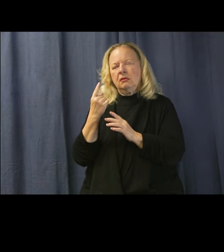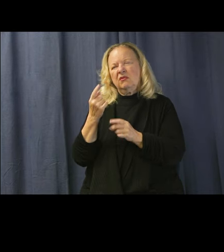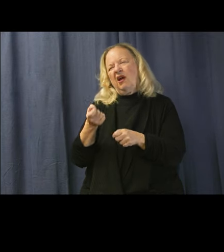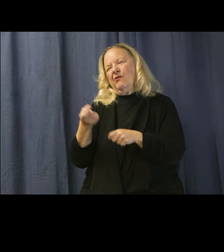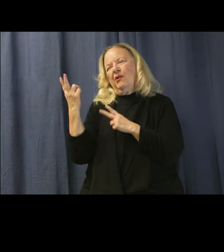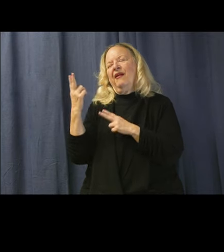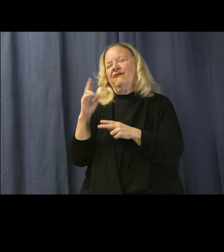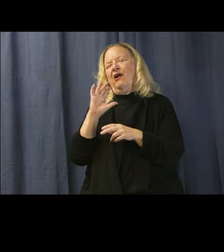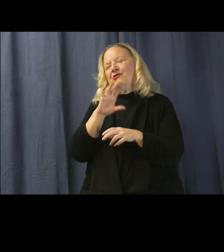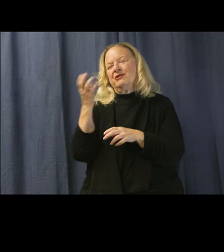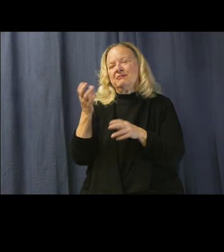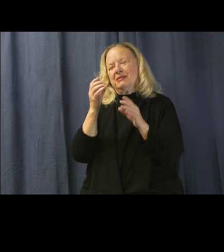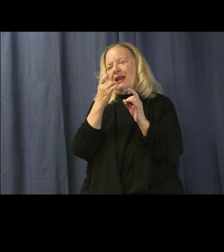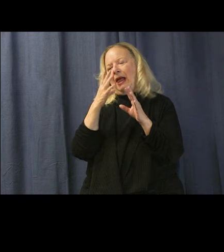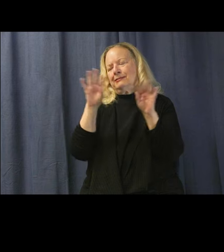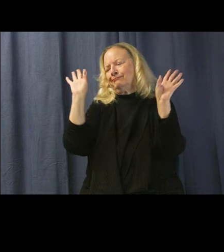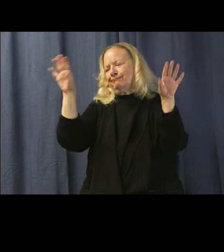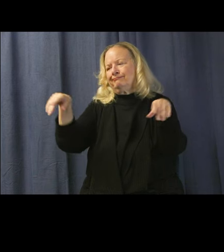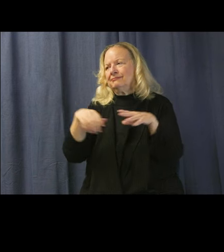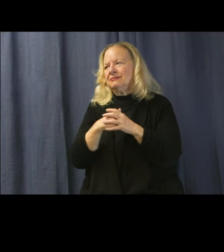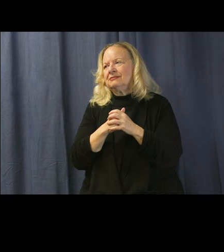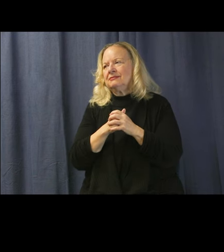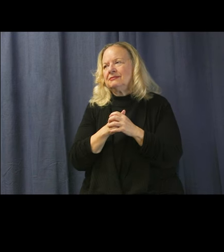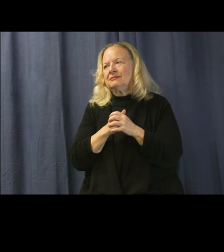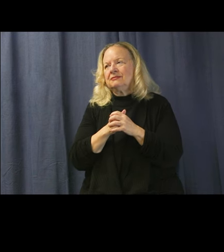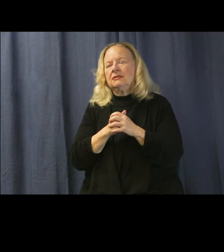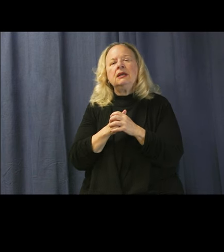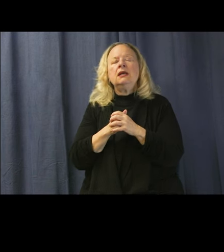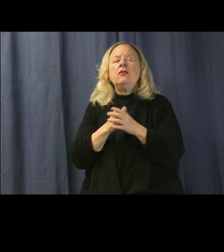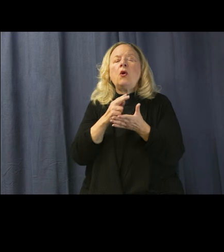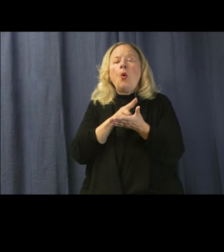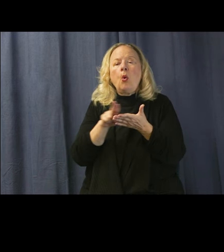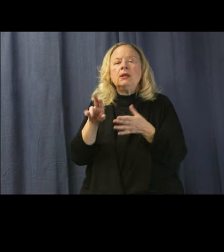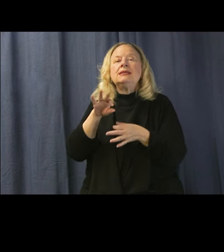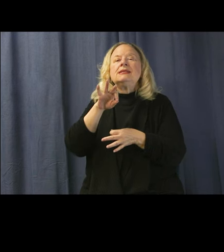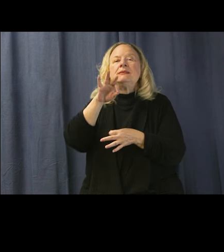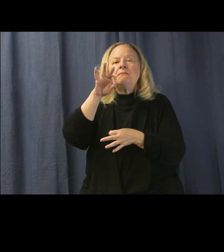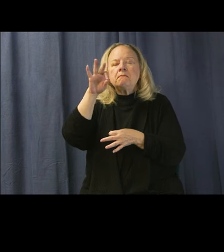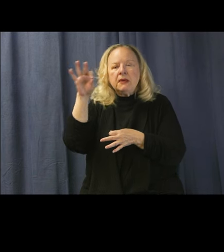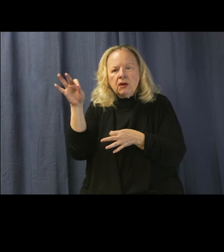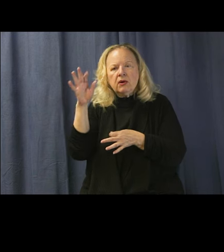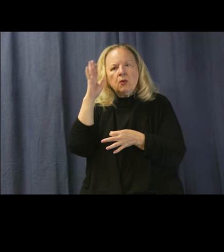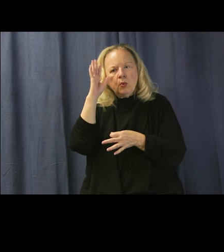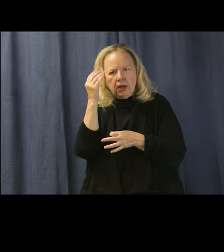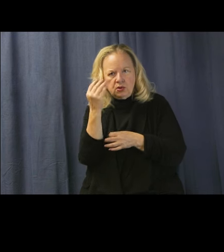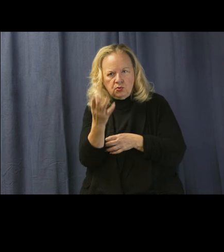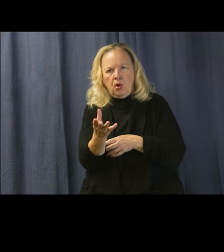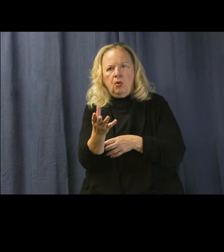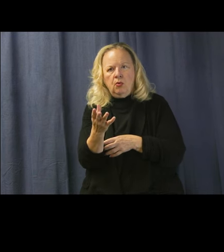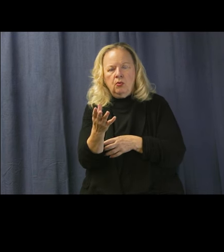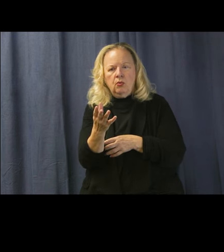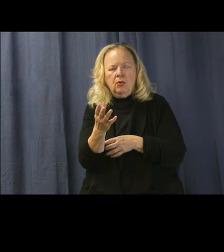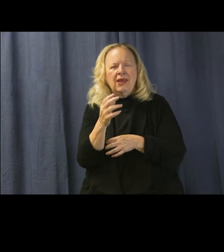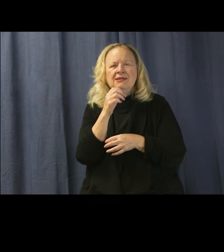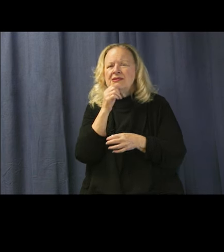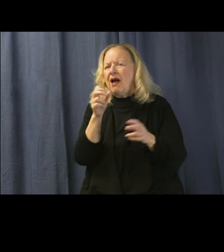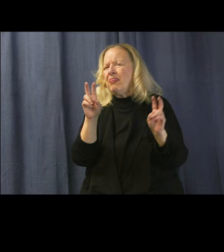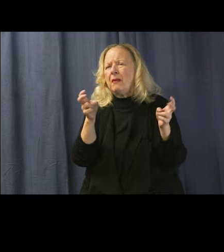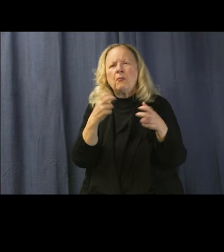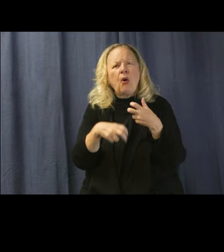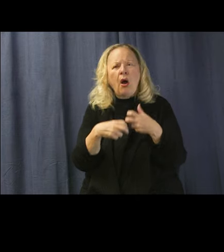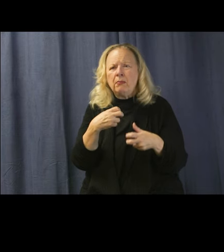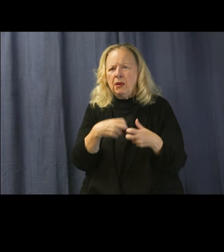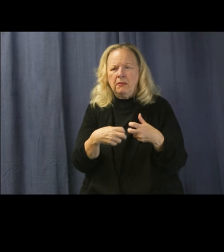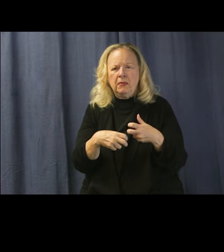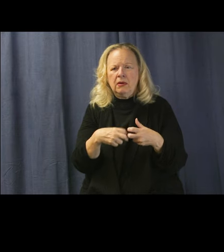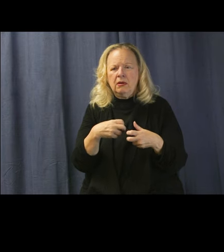rid of all of our Christmas stuff. You know, the Holy Spirit is the one who convicts people. For some people, that's not the big issue. Their